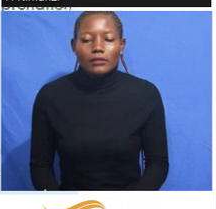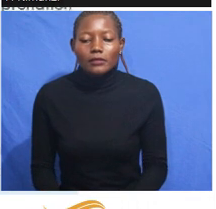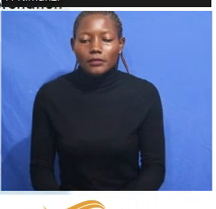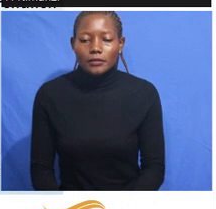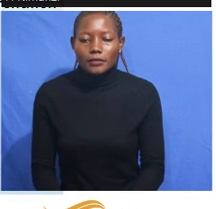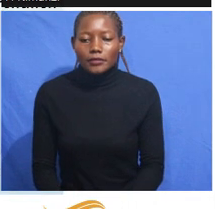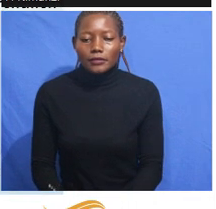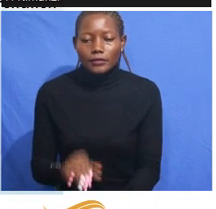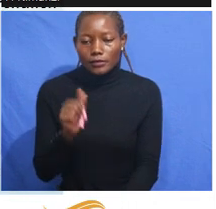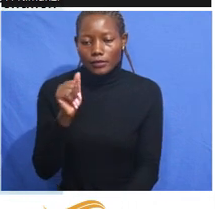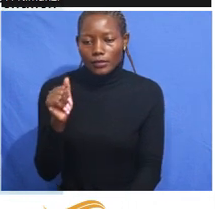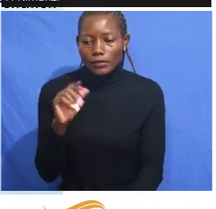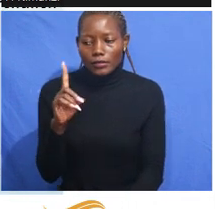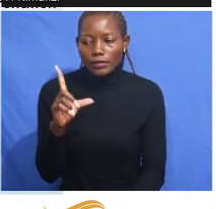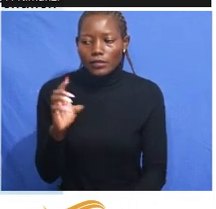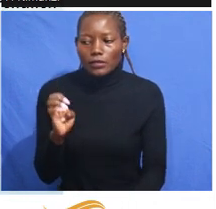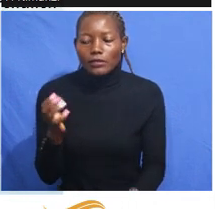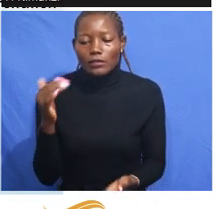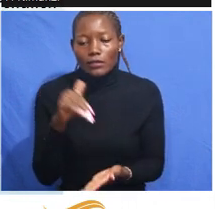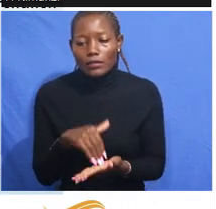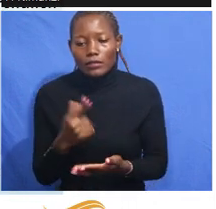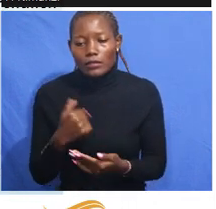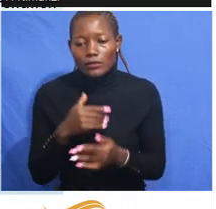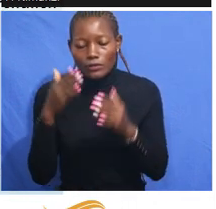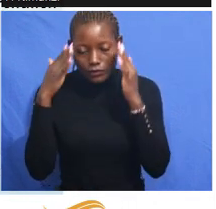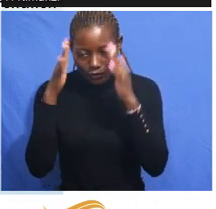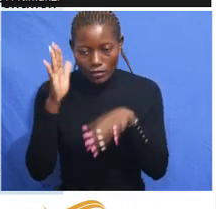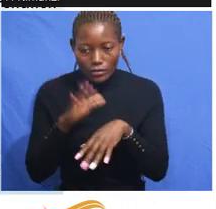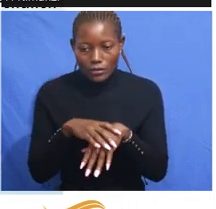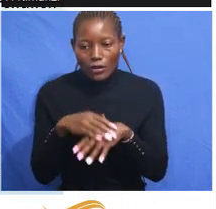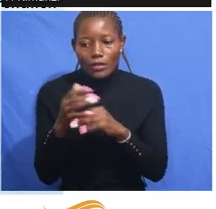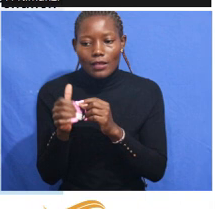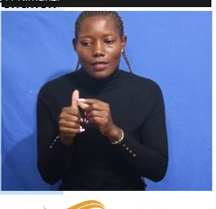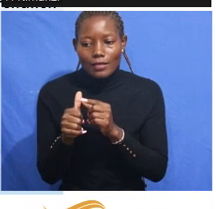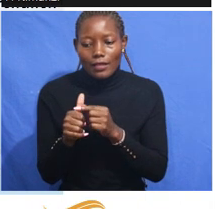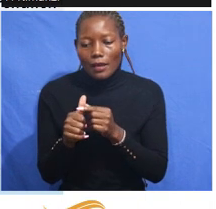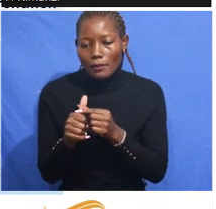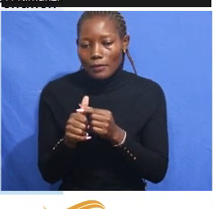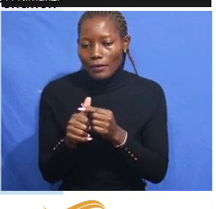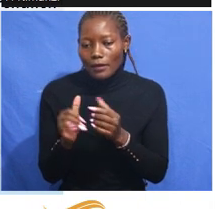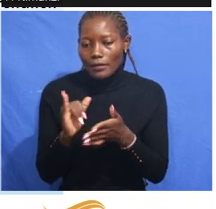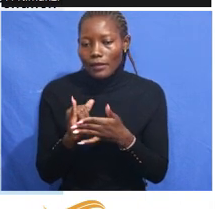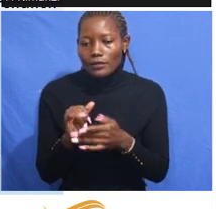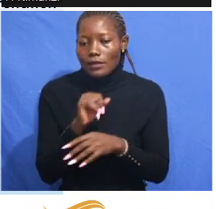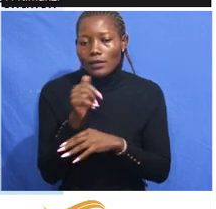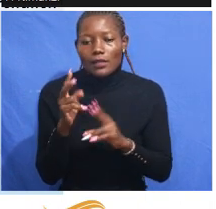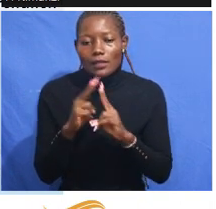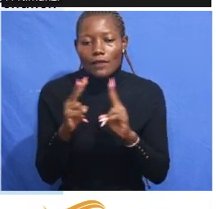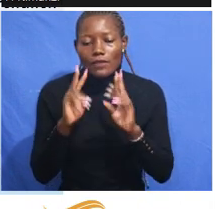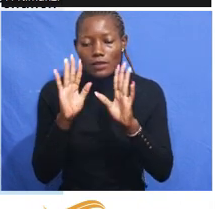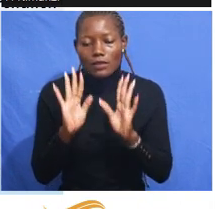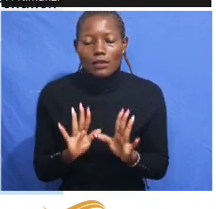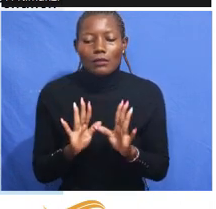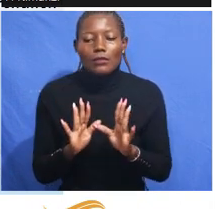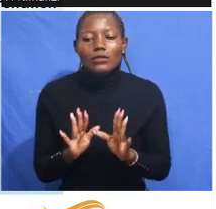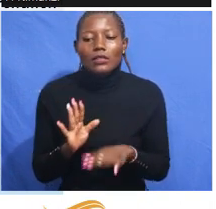A saddle joint, again, we are looking at the thumb. That is another very important, another